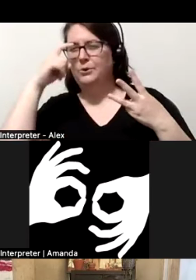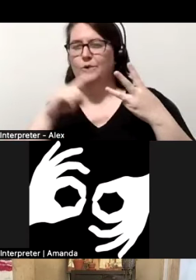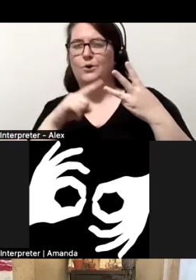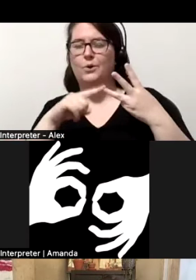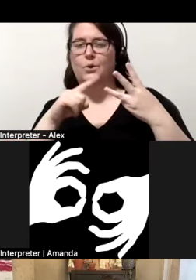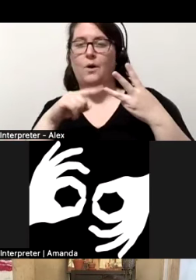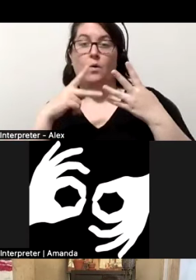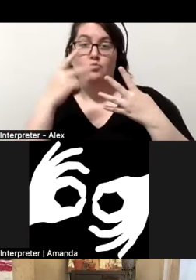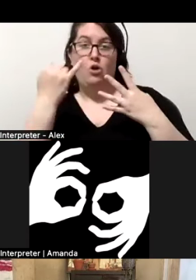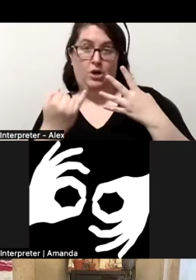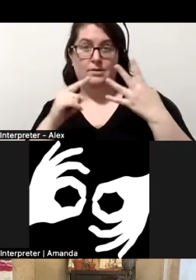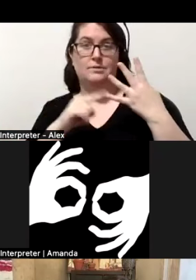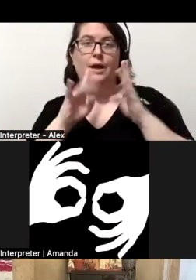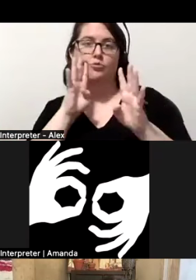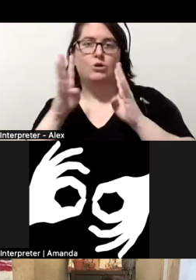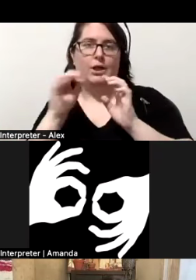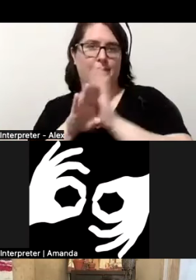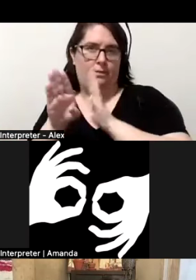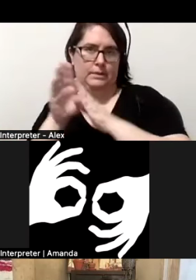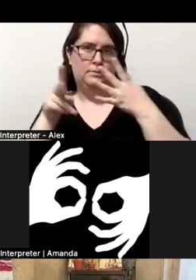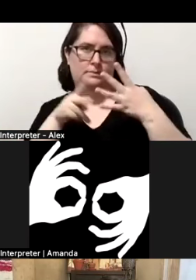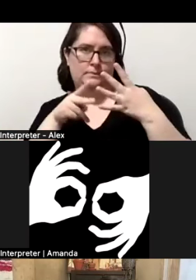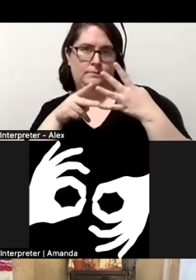for project grants and creation and development grants.